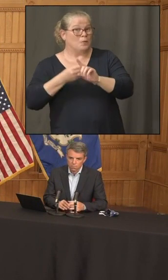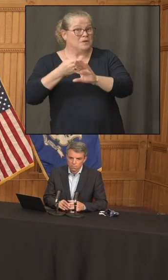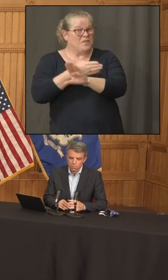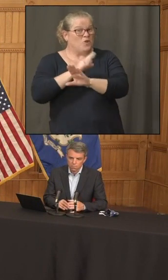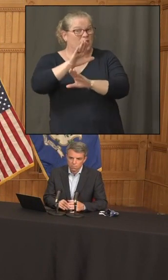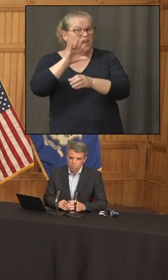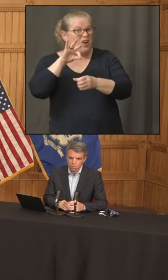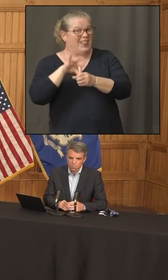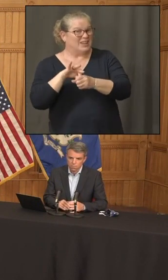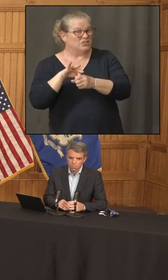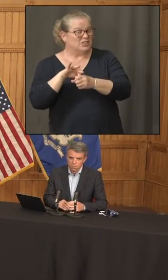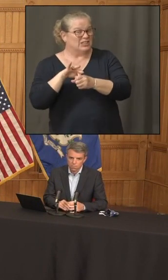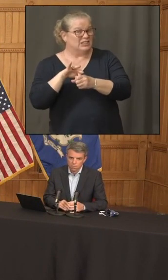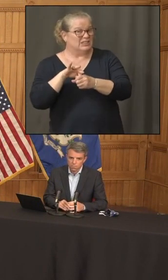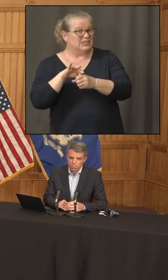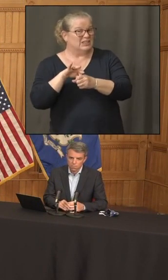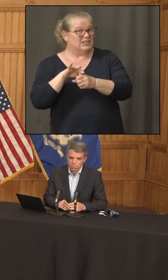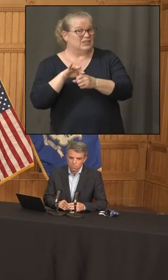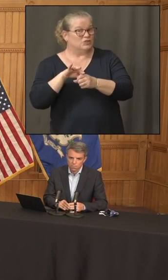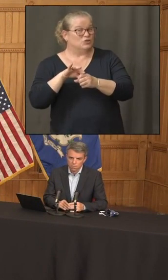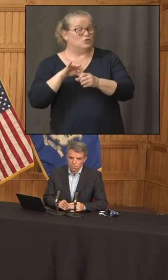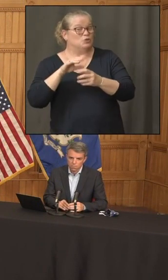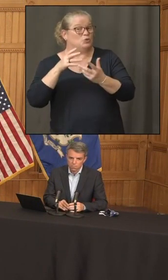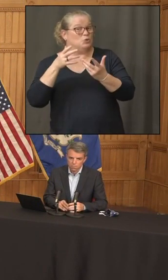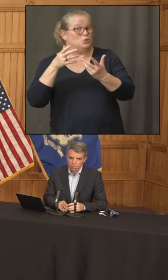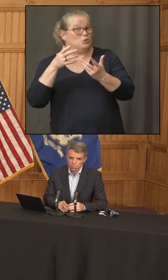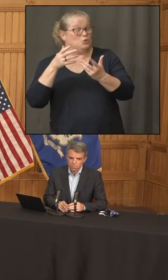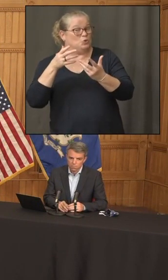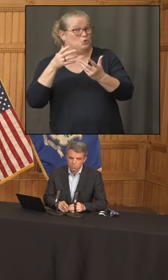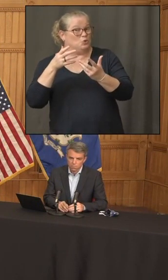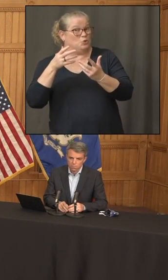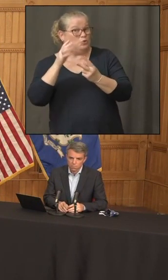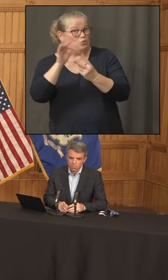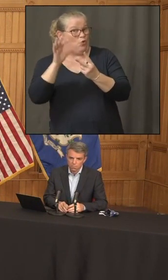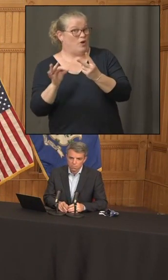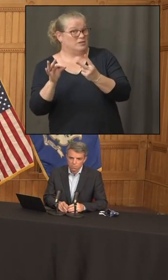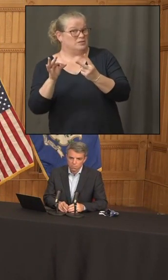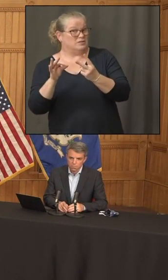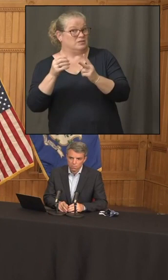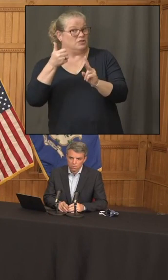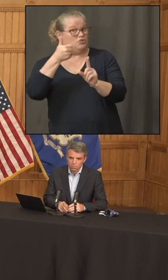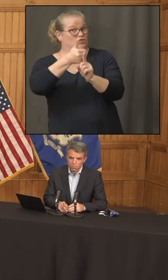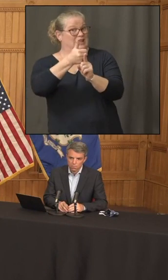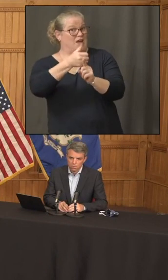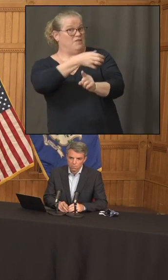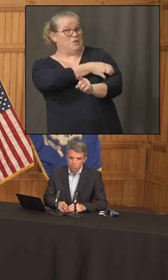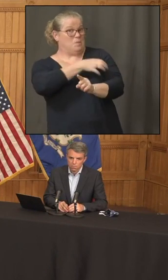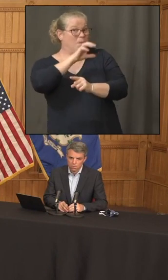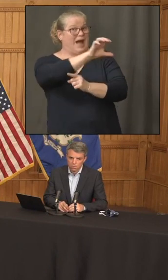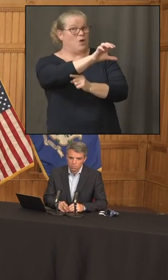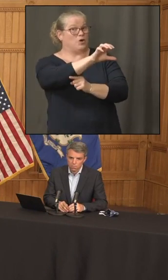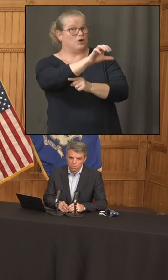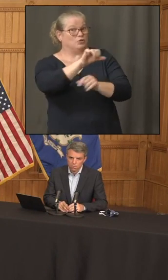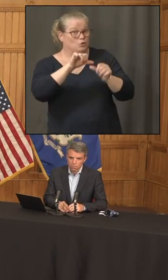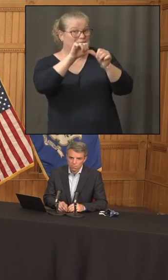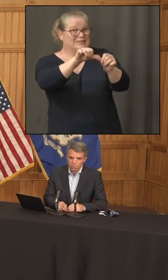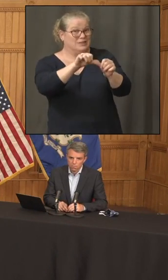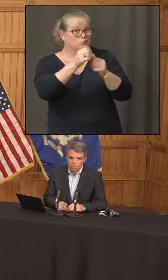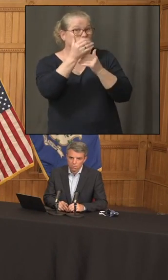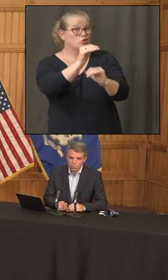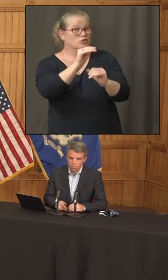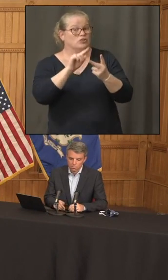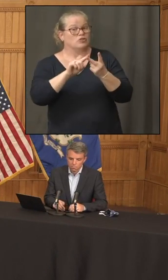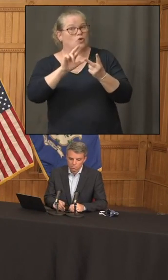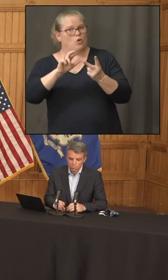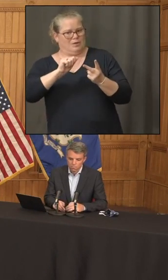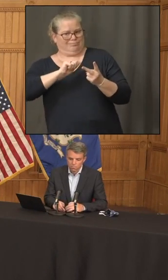to take some action to either give you the power to continue restrictions or to have them do so. Do you have any concerns that this would